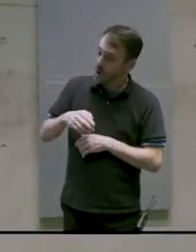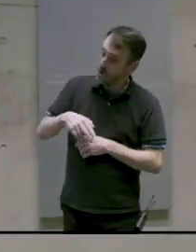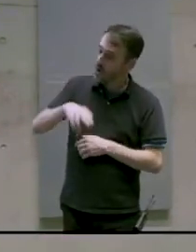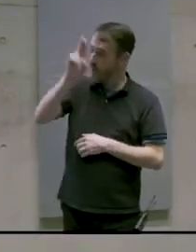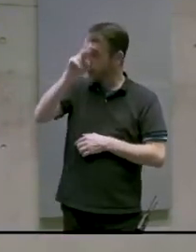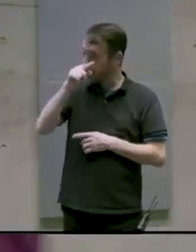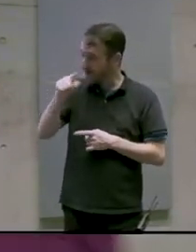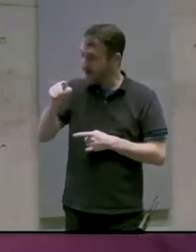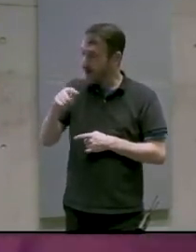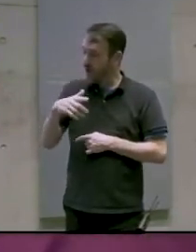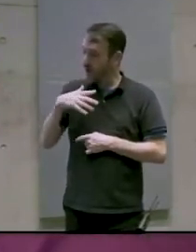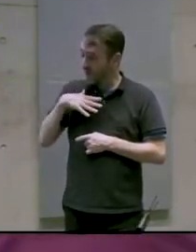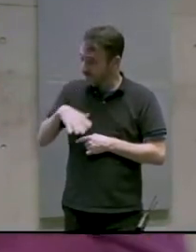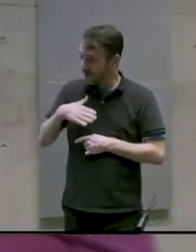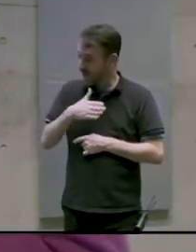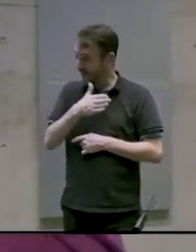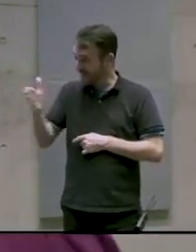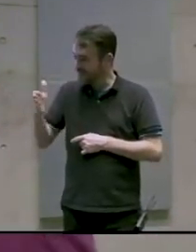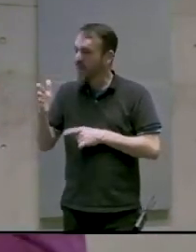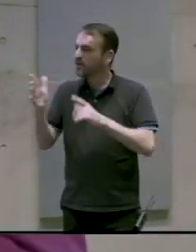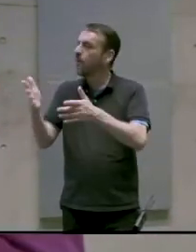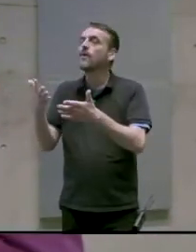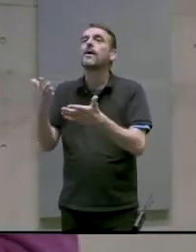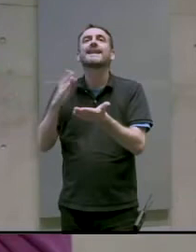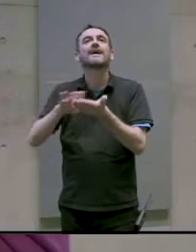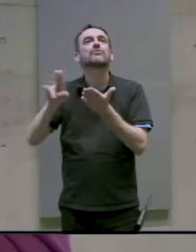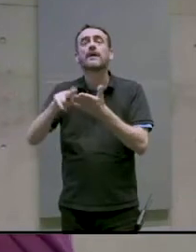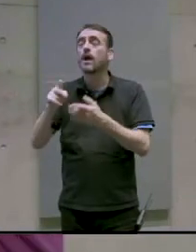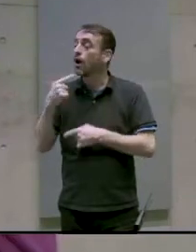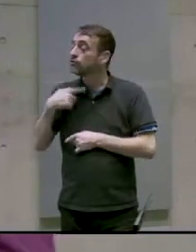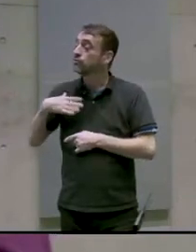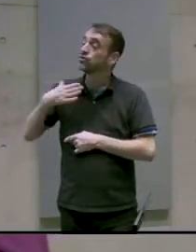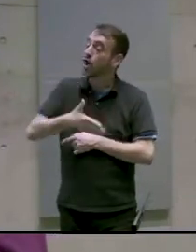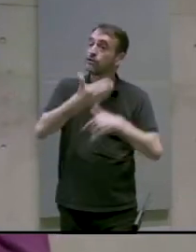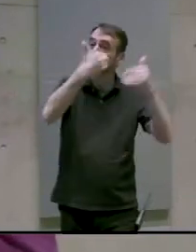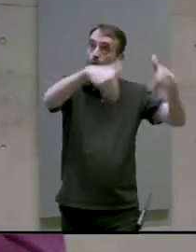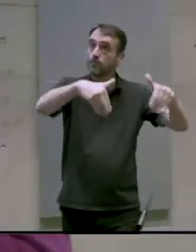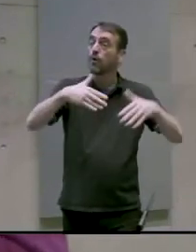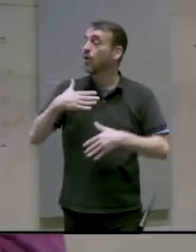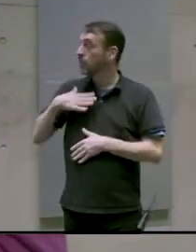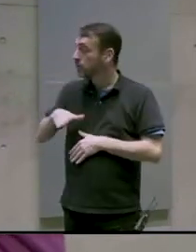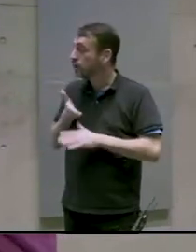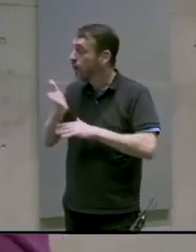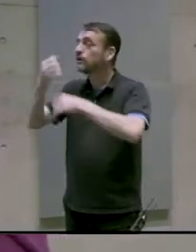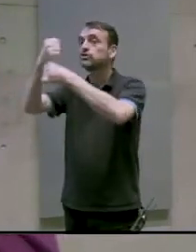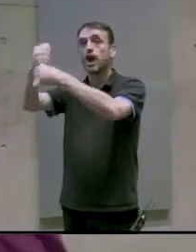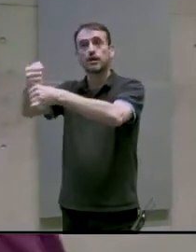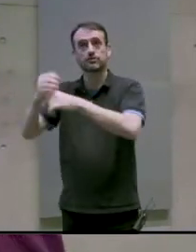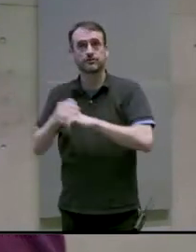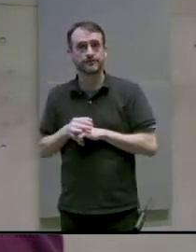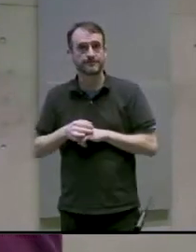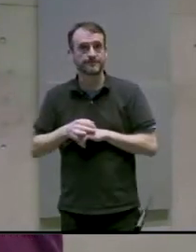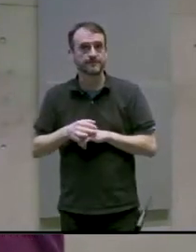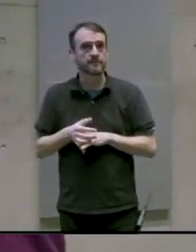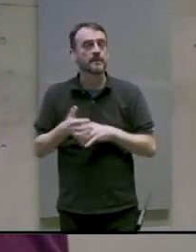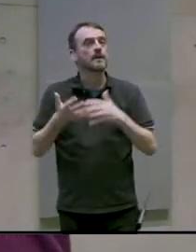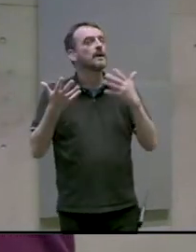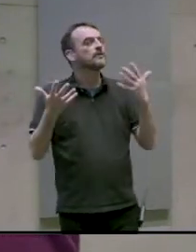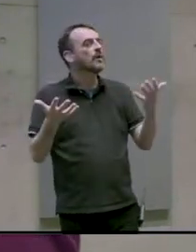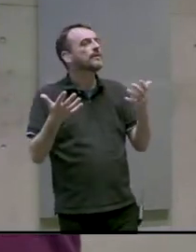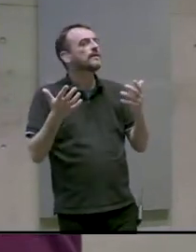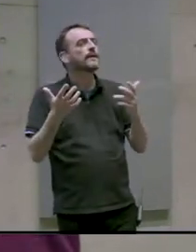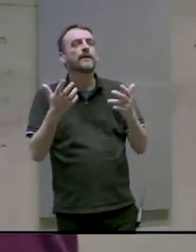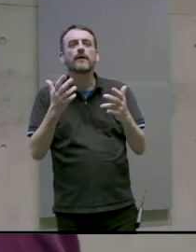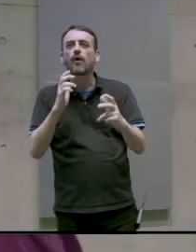there? Anyway, actually, voice recognition works much better in small sentences, which is something that people have not realized. It's